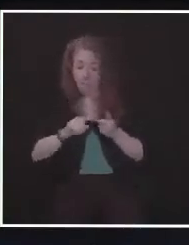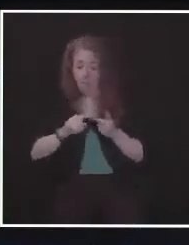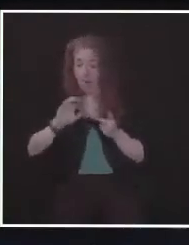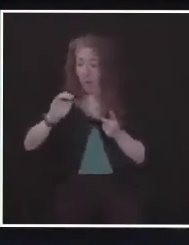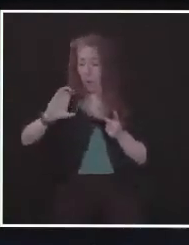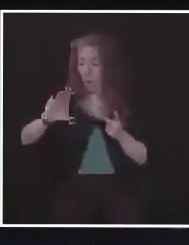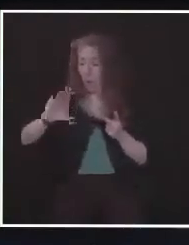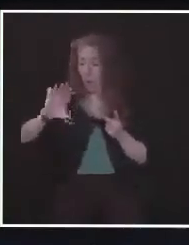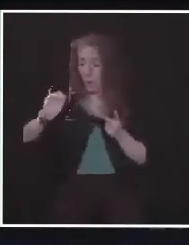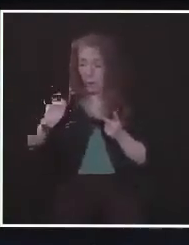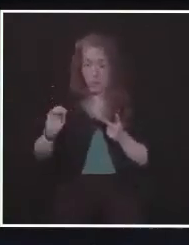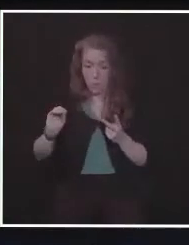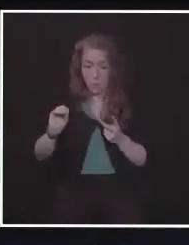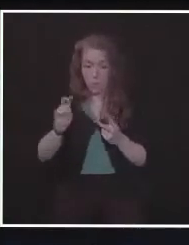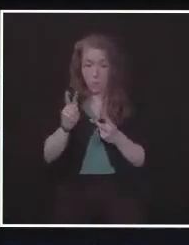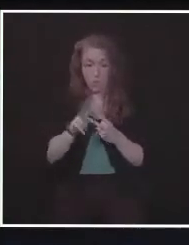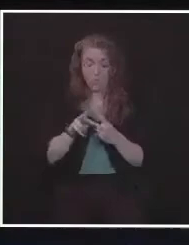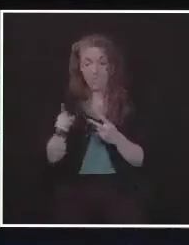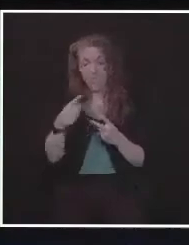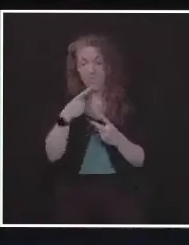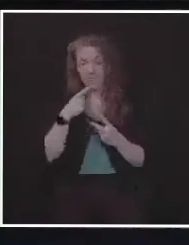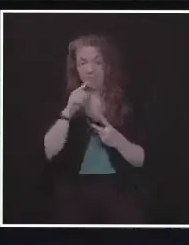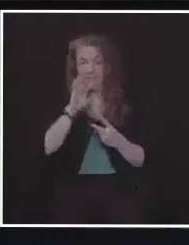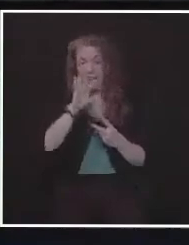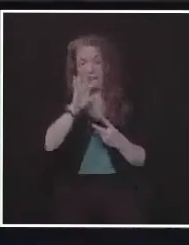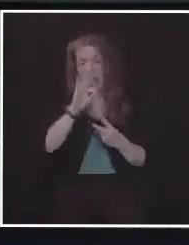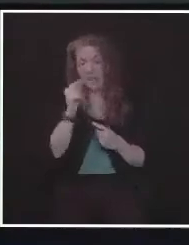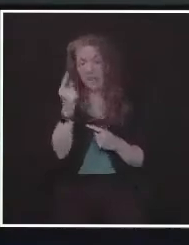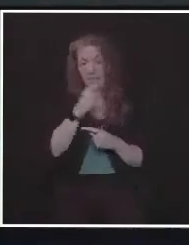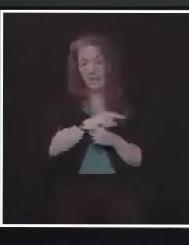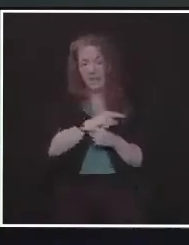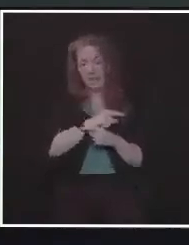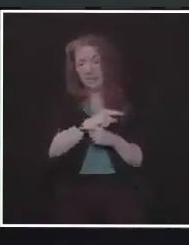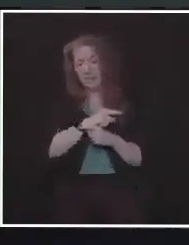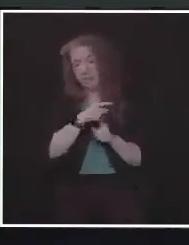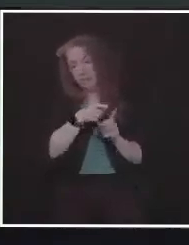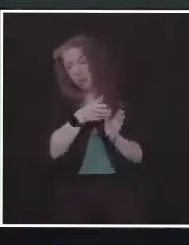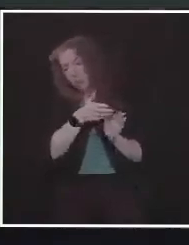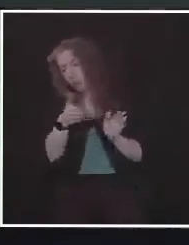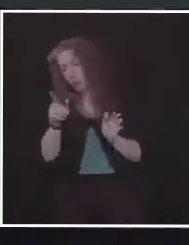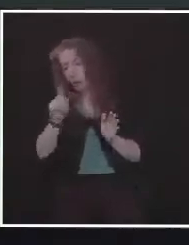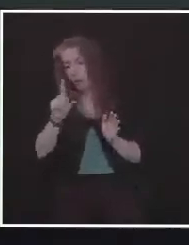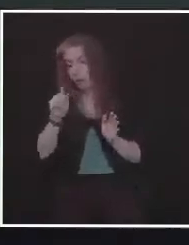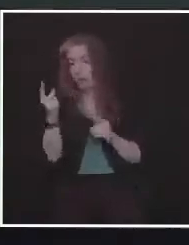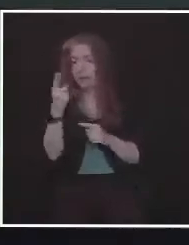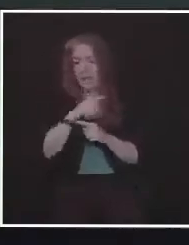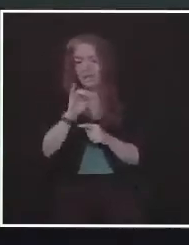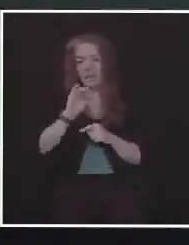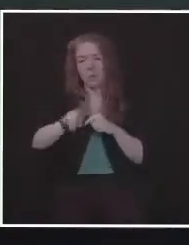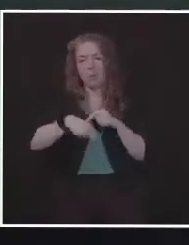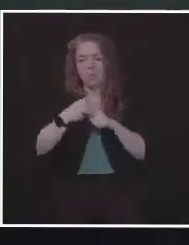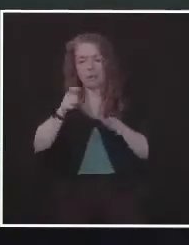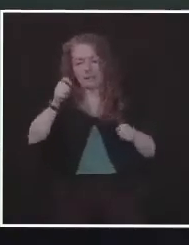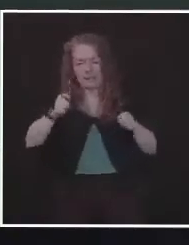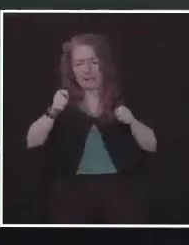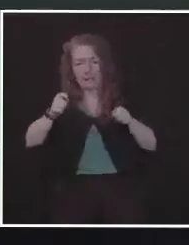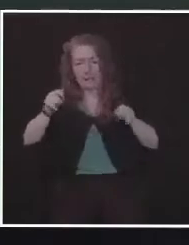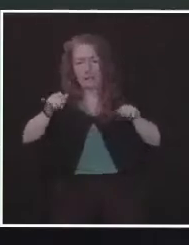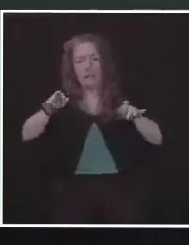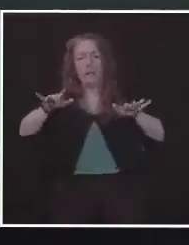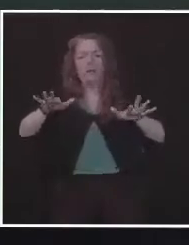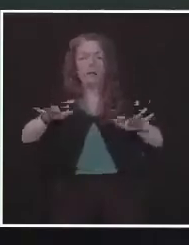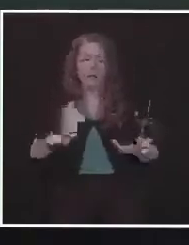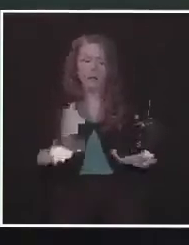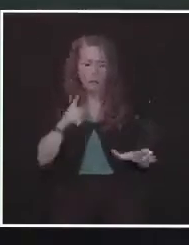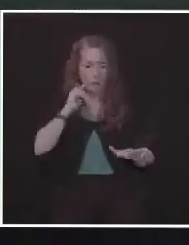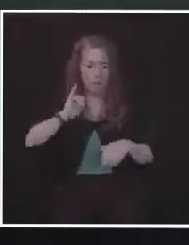to 120 days is normal for an effort like this. I think it's just important to understand that